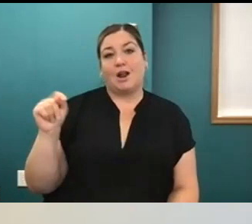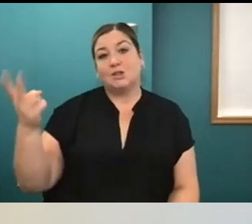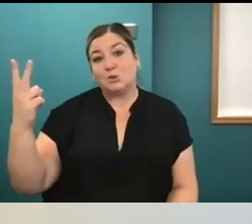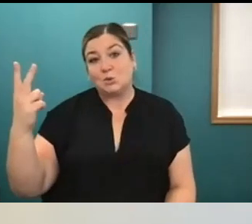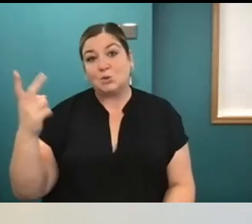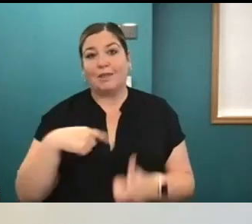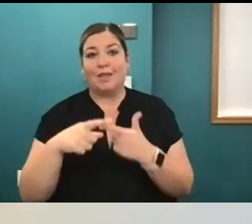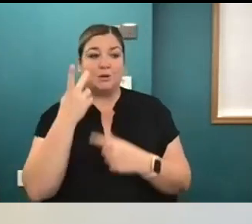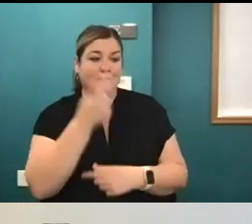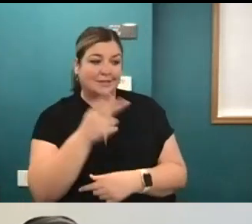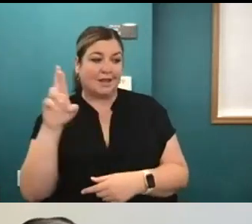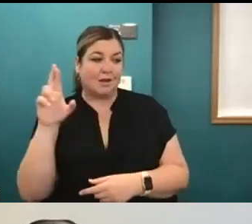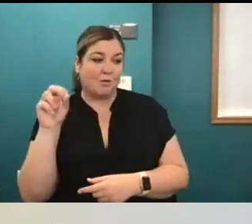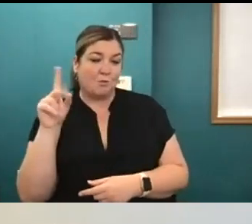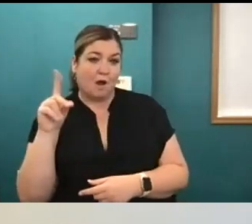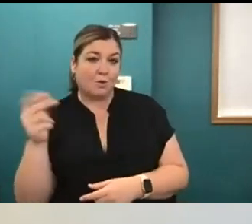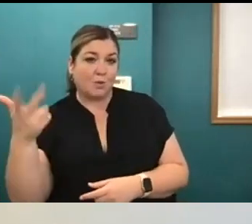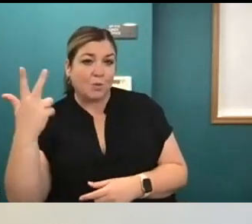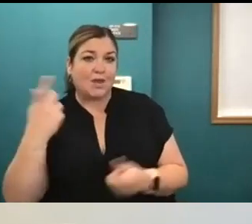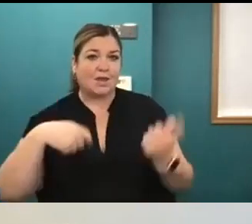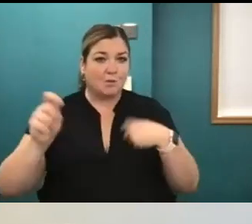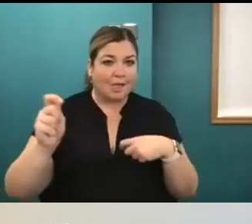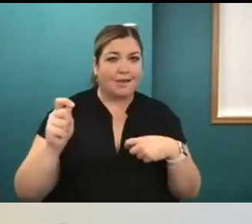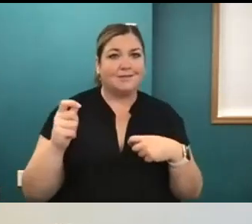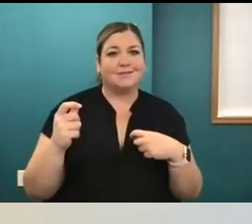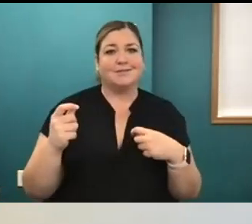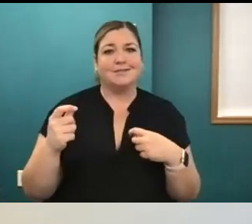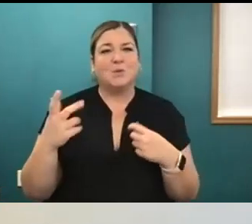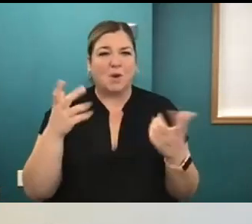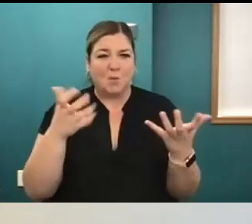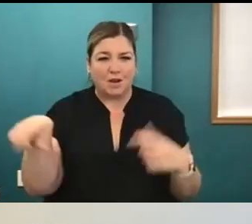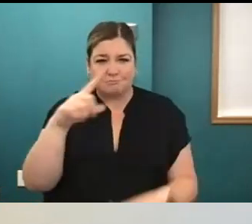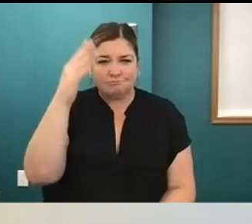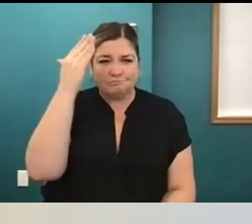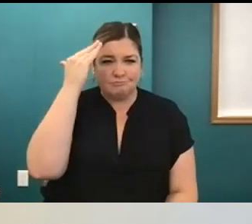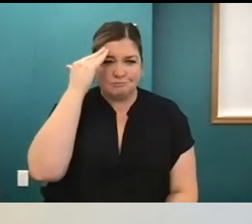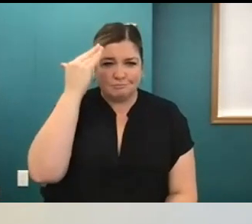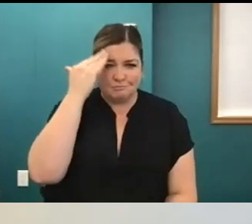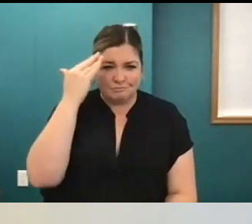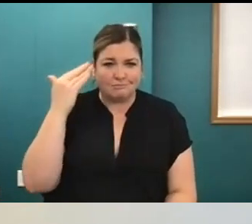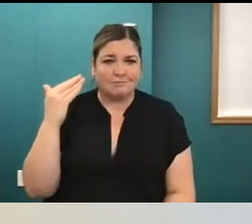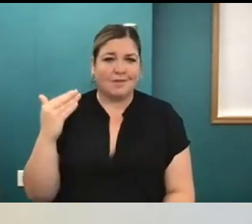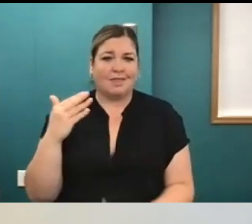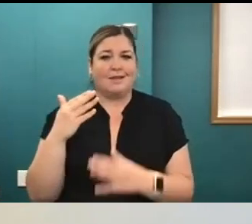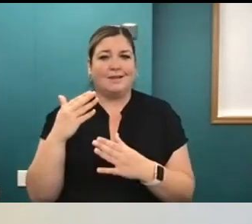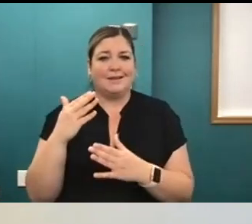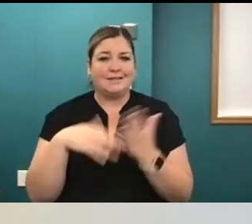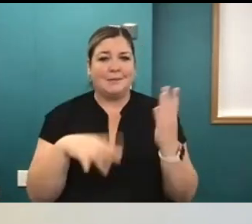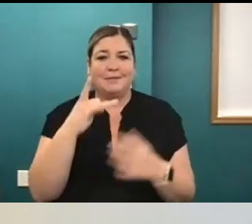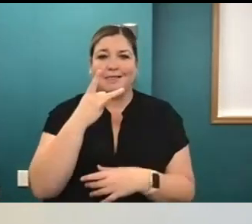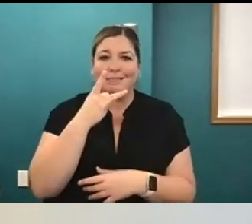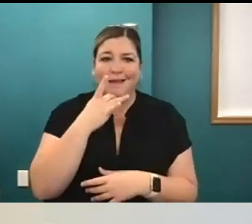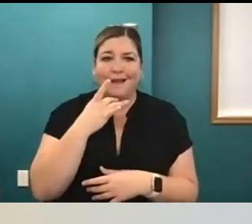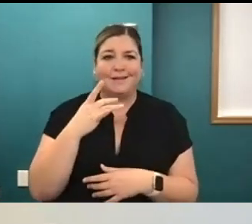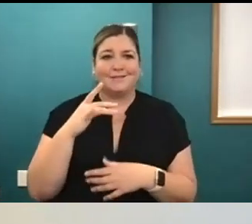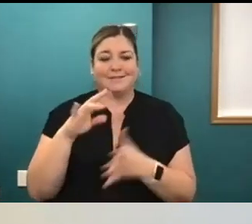seeing some students where they're Rondo 3s. So we wanted you to be aware that of some of the light patterns and issues with the Rondo